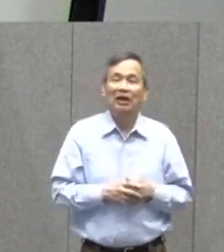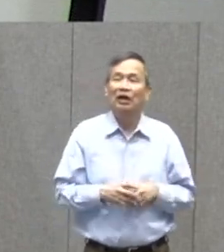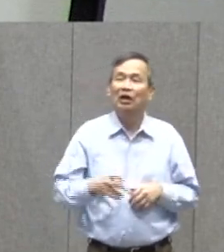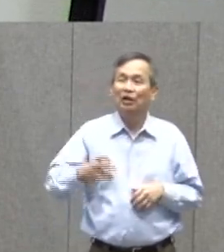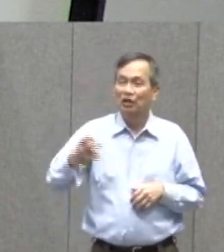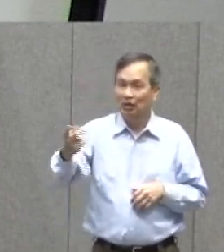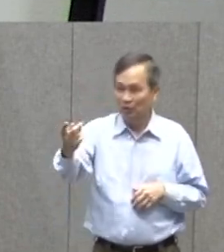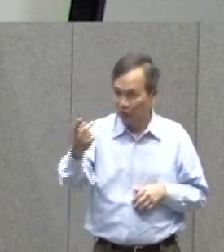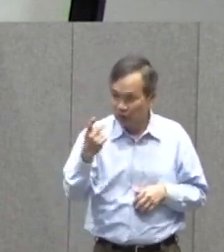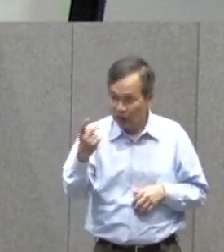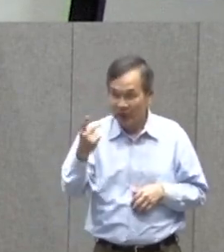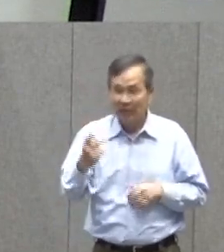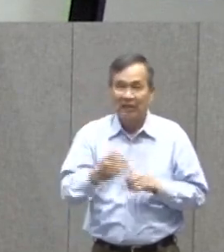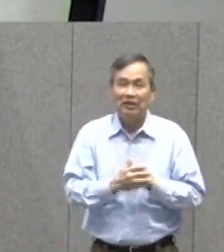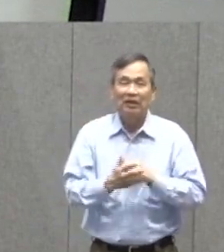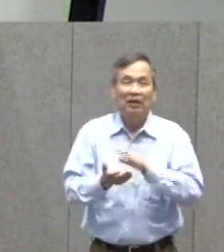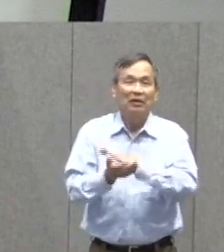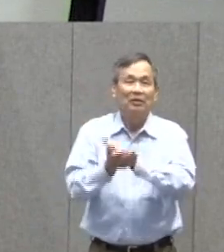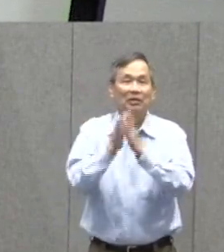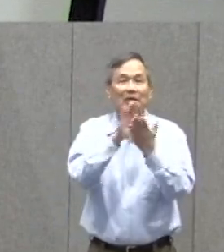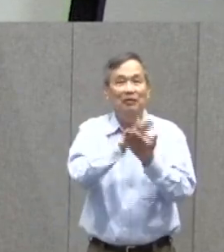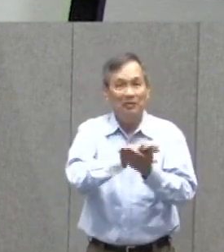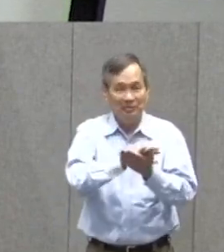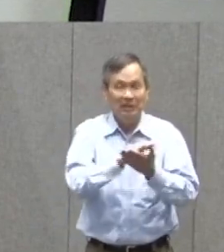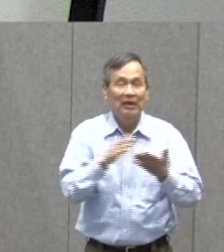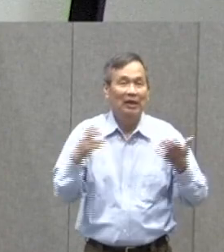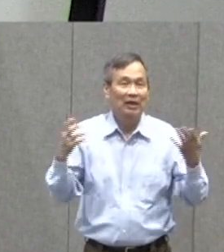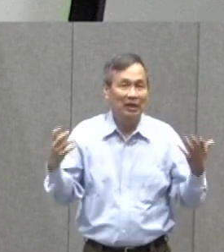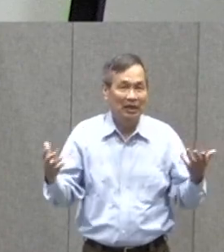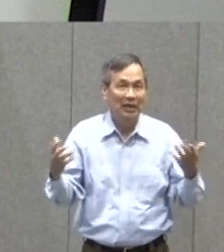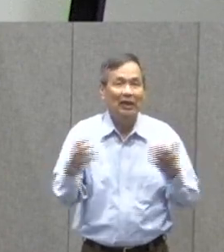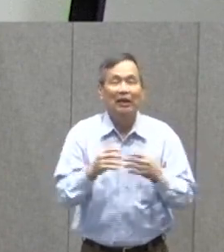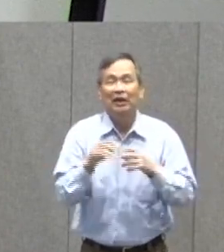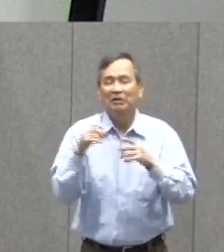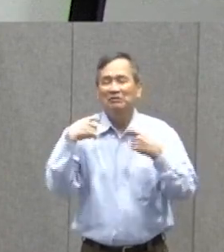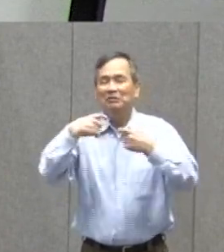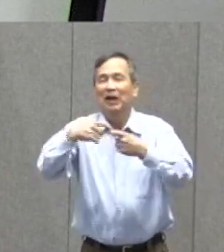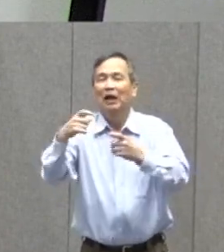I became caminantes. Caminantes is